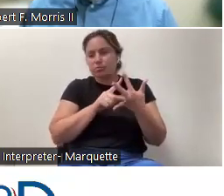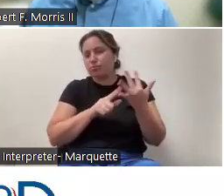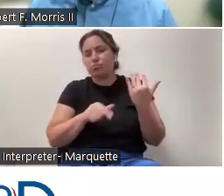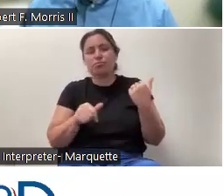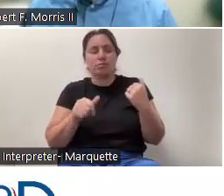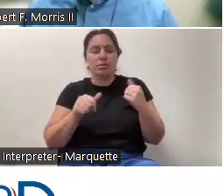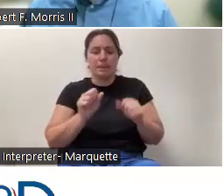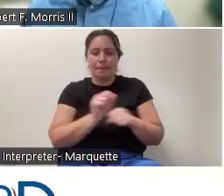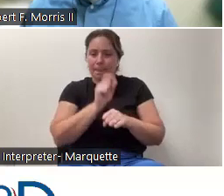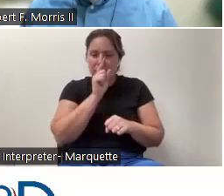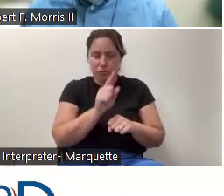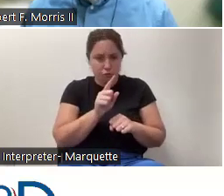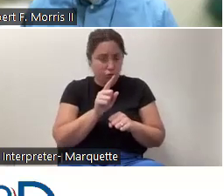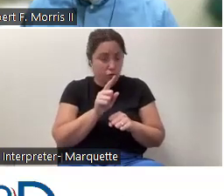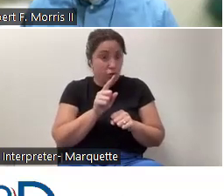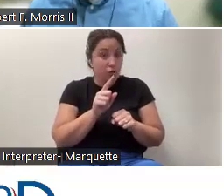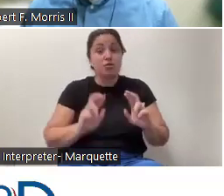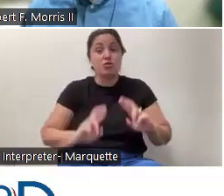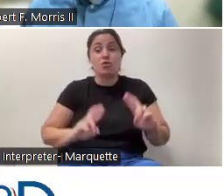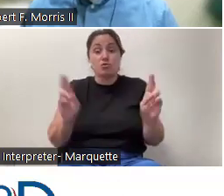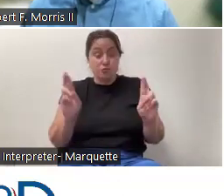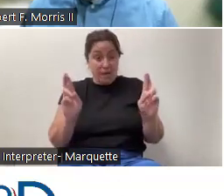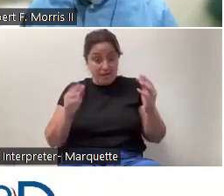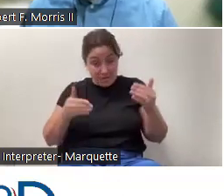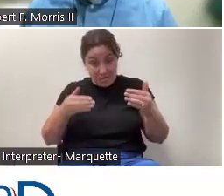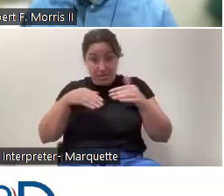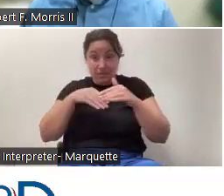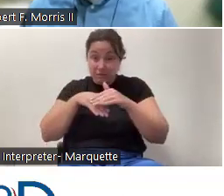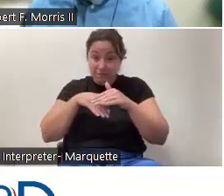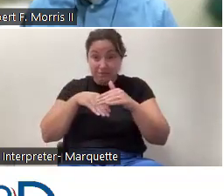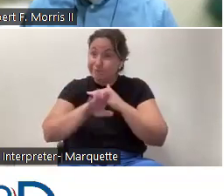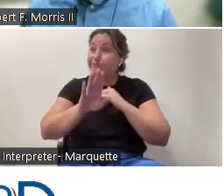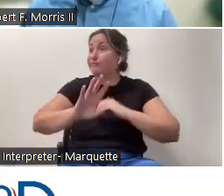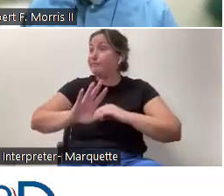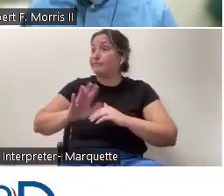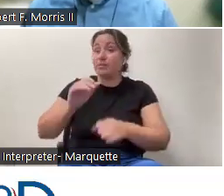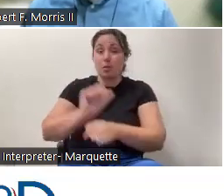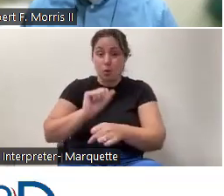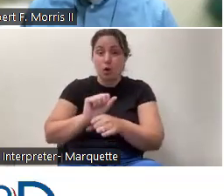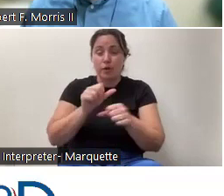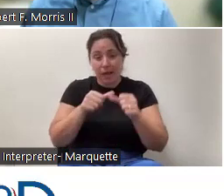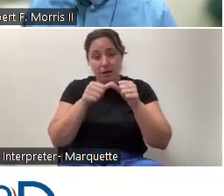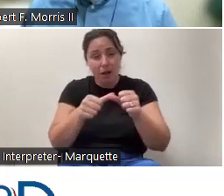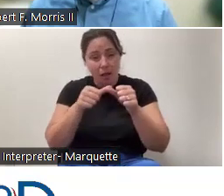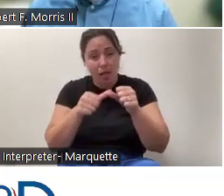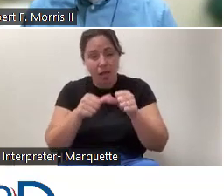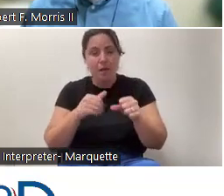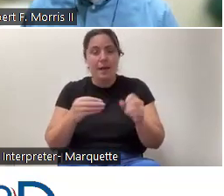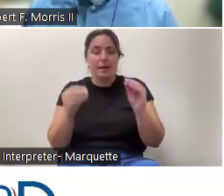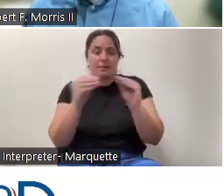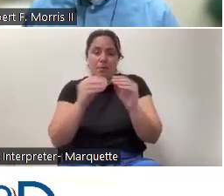that once you do go to work, you can maintain and sustain, and we have more sustainability with